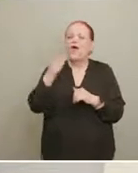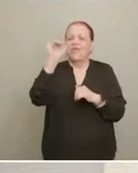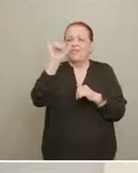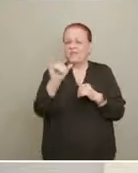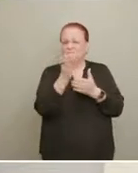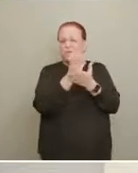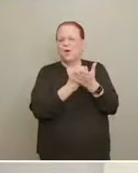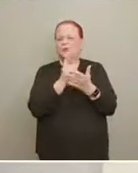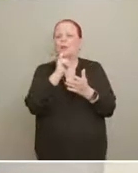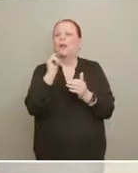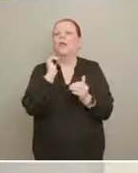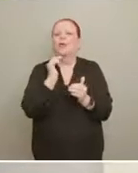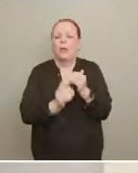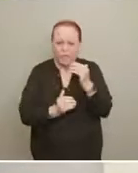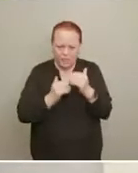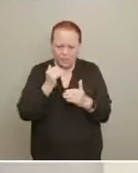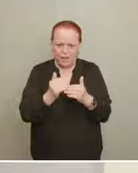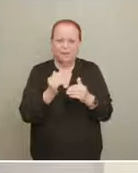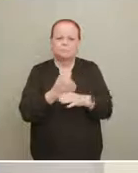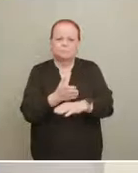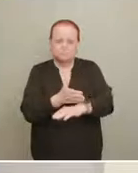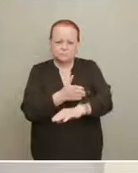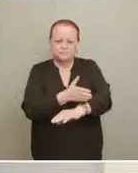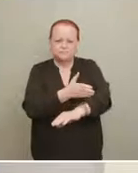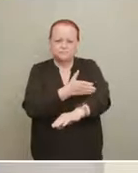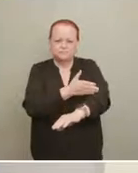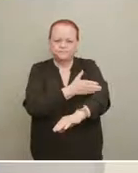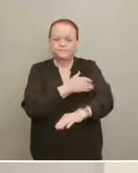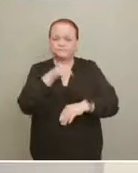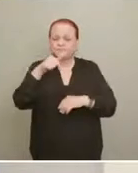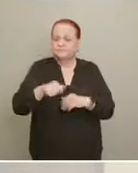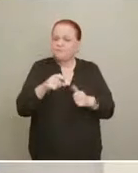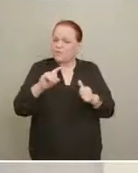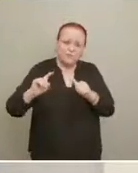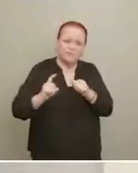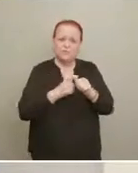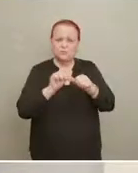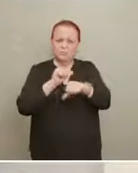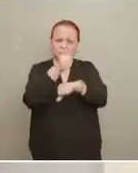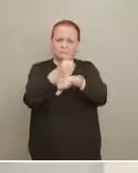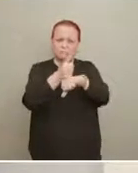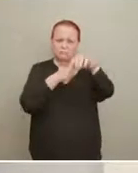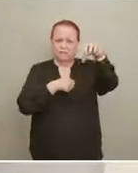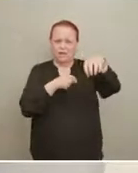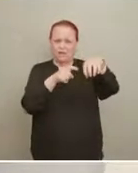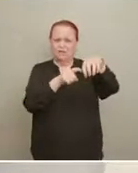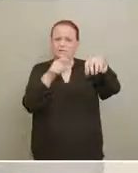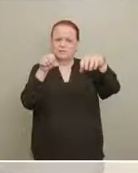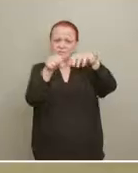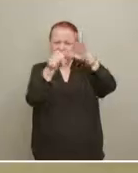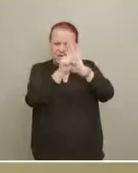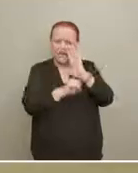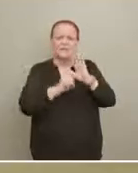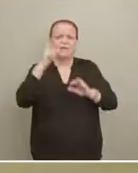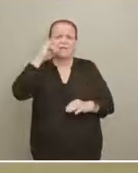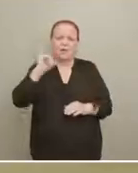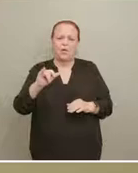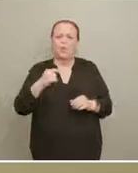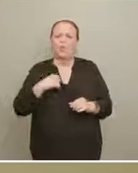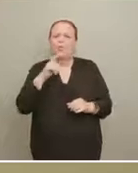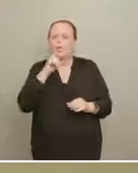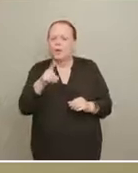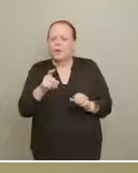ongoing evolution. Okay. And so because this is the first of its kind in the state, like Dr. Kelly called out, we've been really